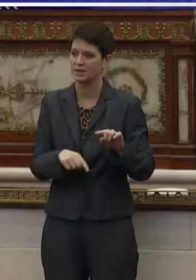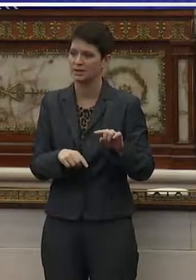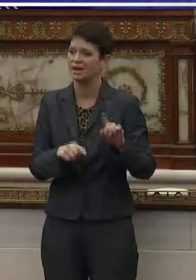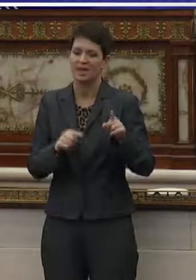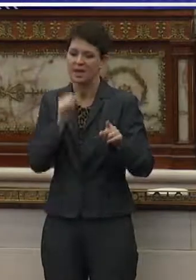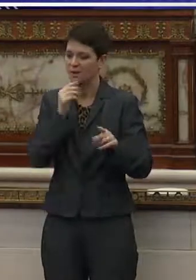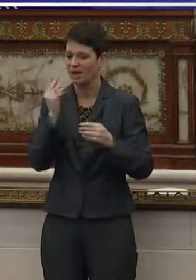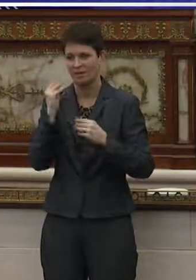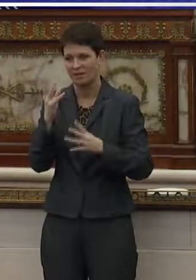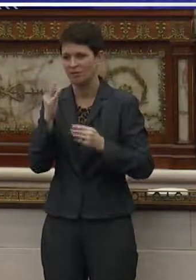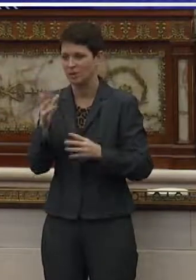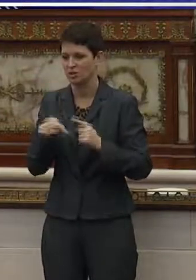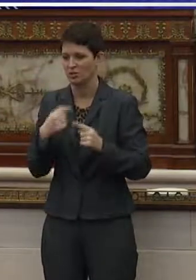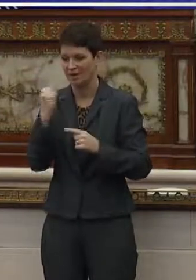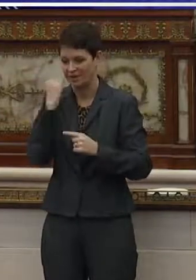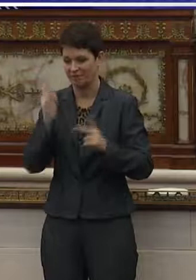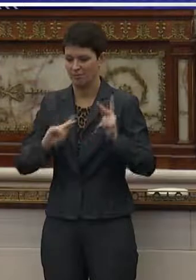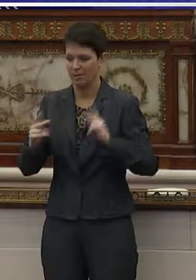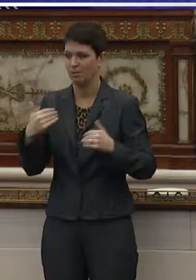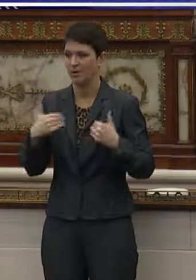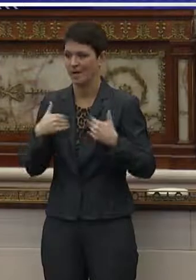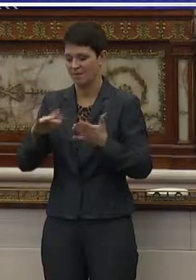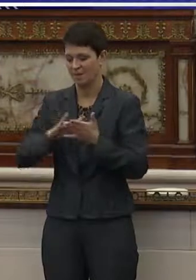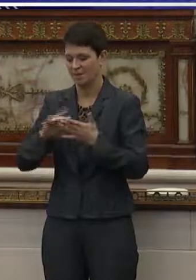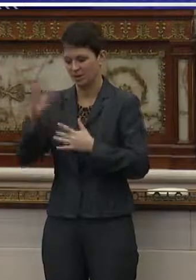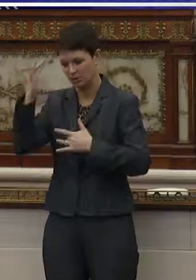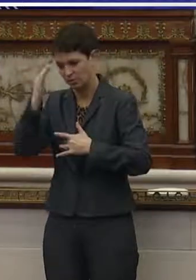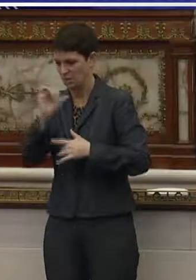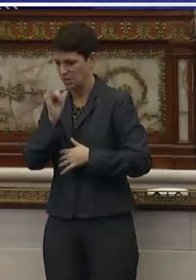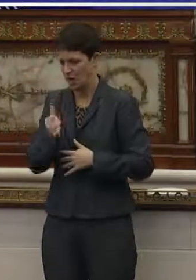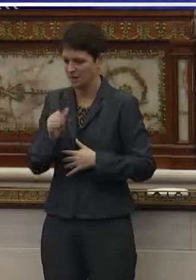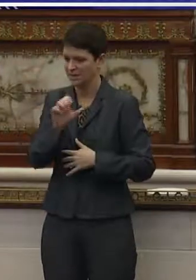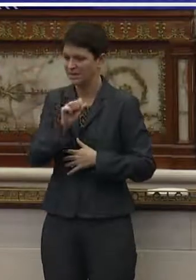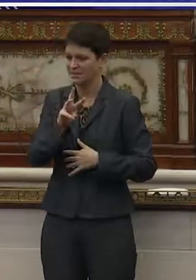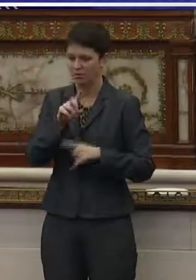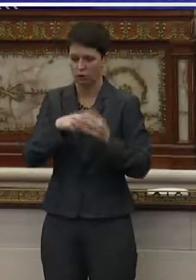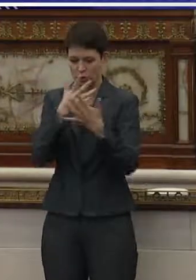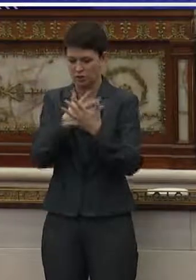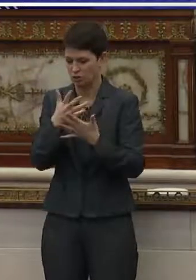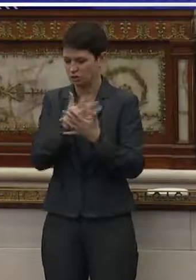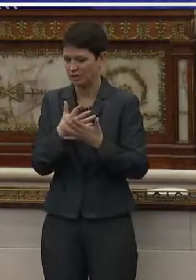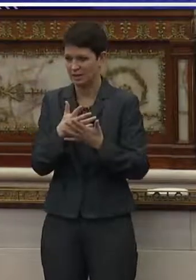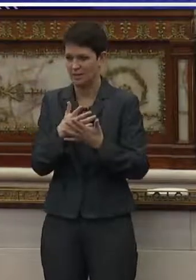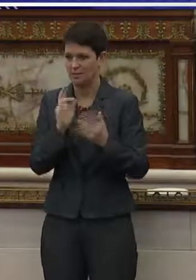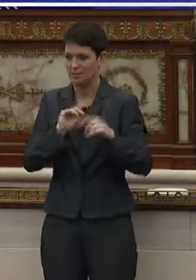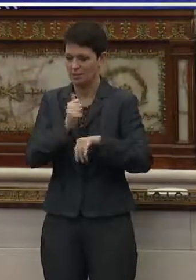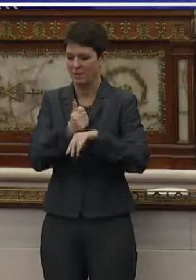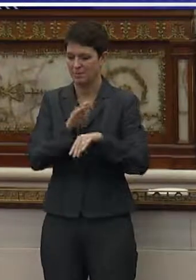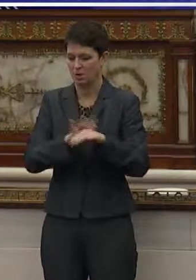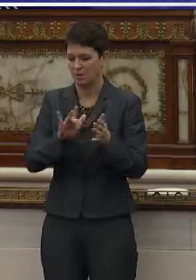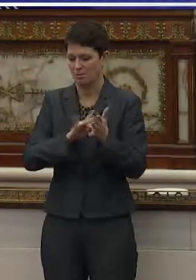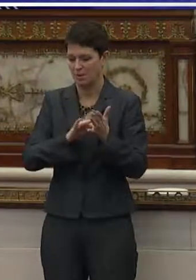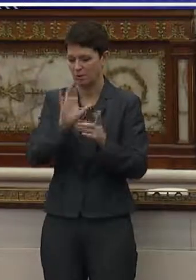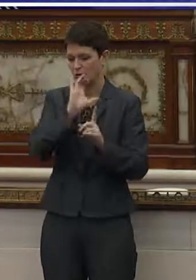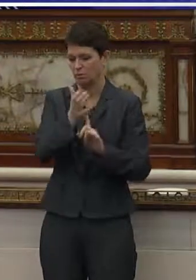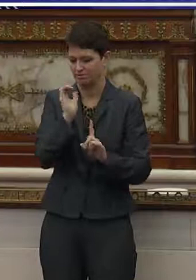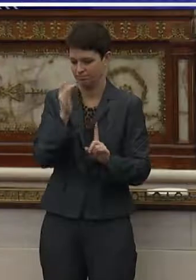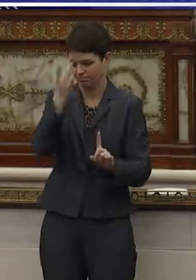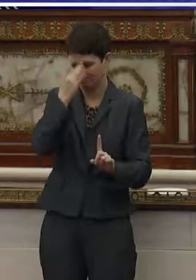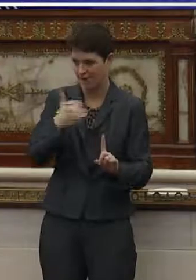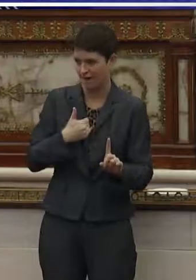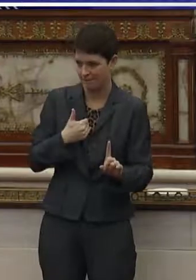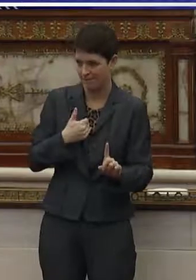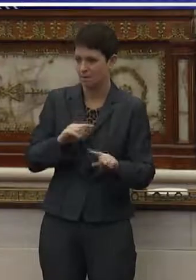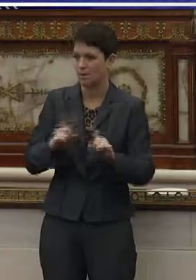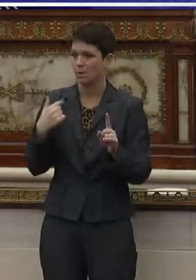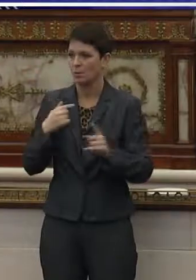they don't have the information about whether people have medical conditions, and their software couldn't screen out people based on medical conditions. And so